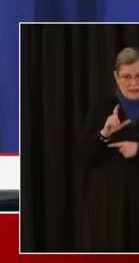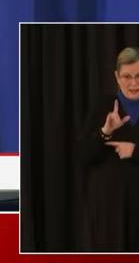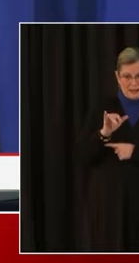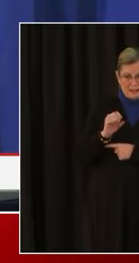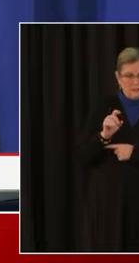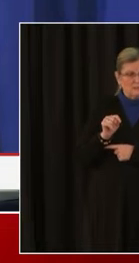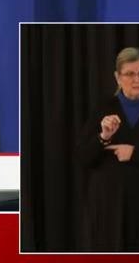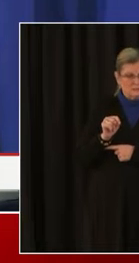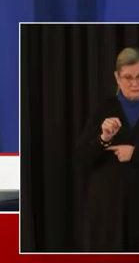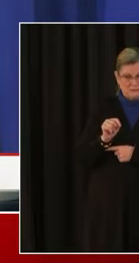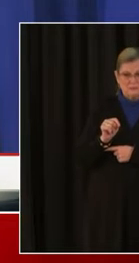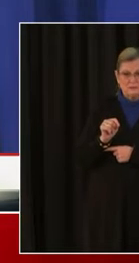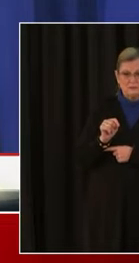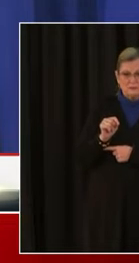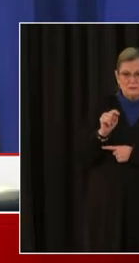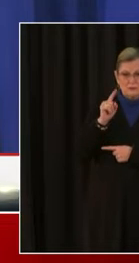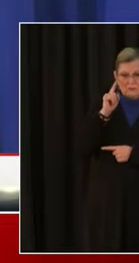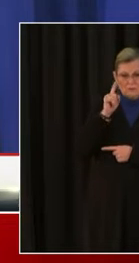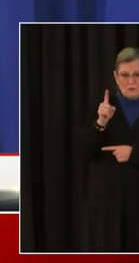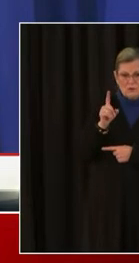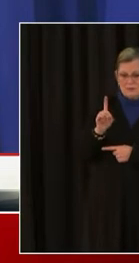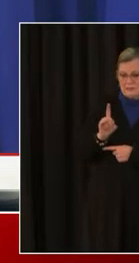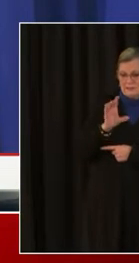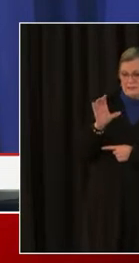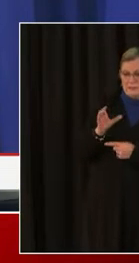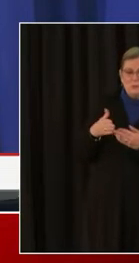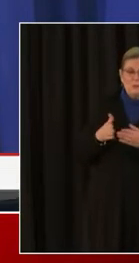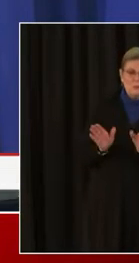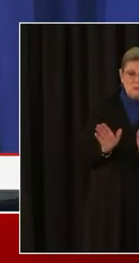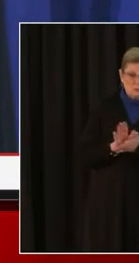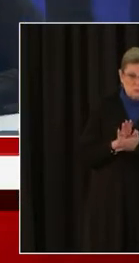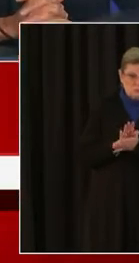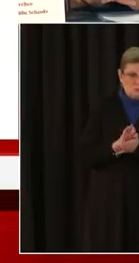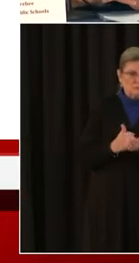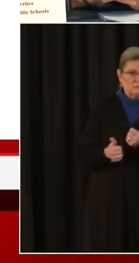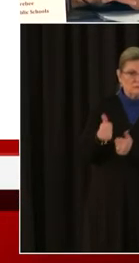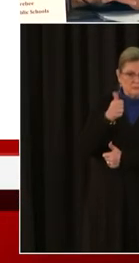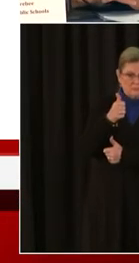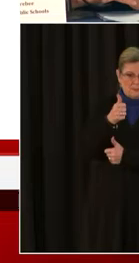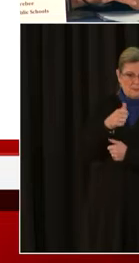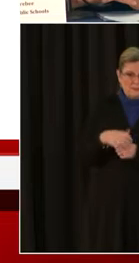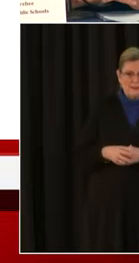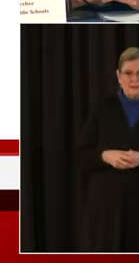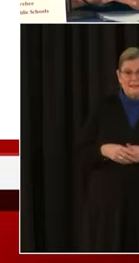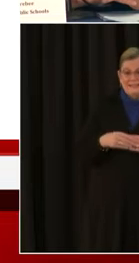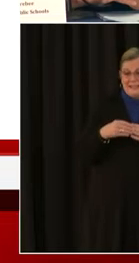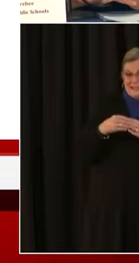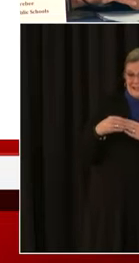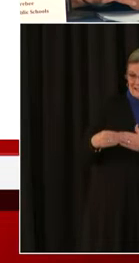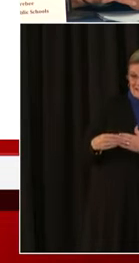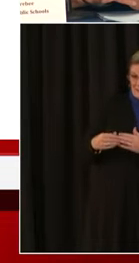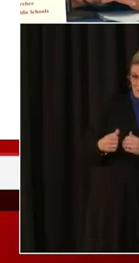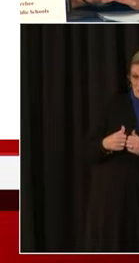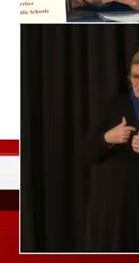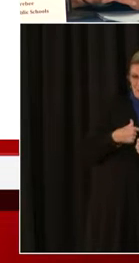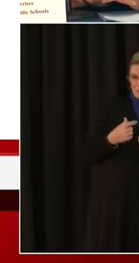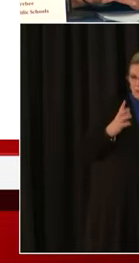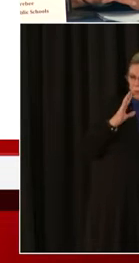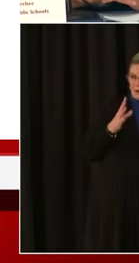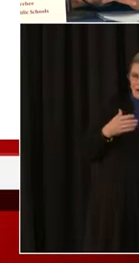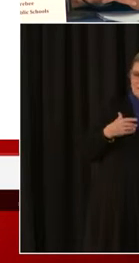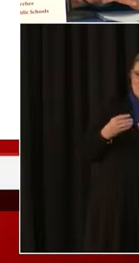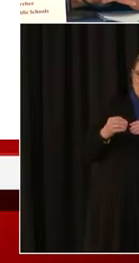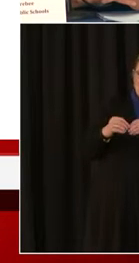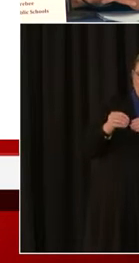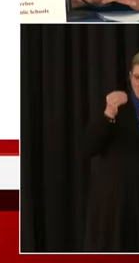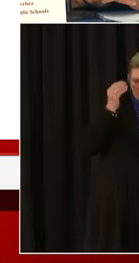Public Schools. These two individuals will lead in the discussion tonight along with myself to share more with you about